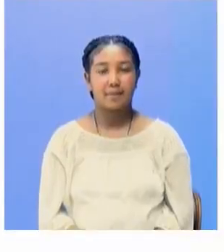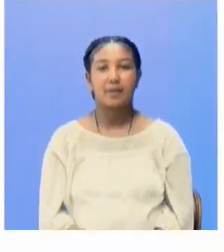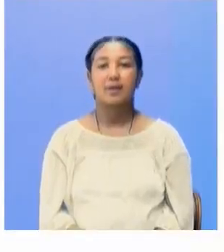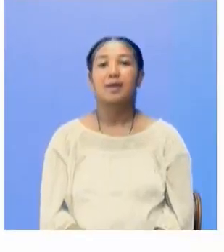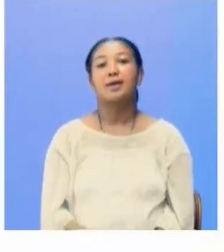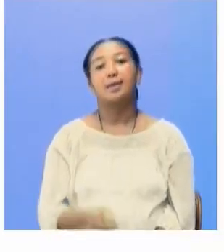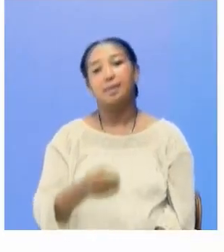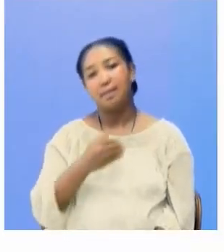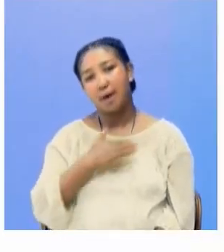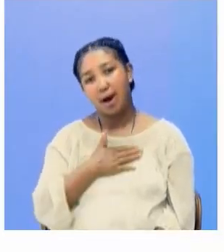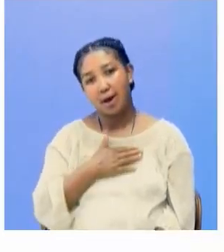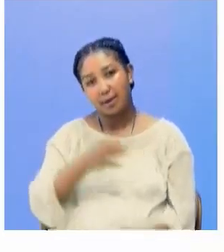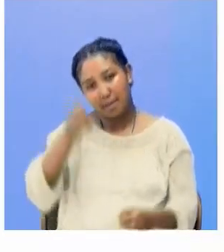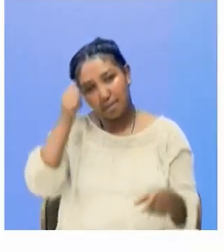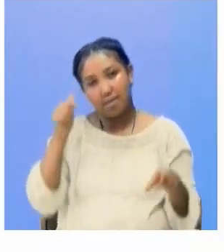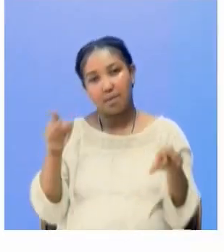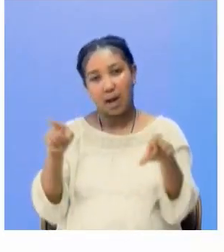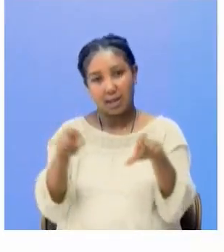My brother